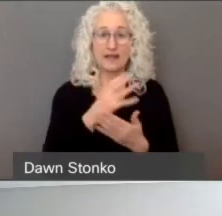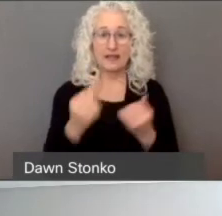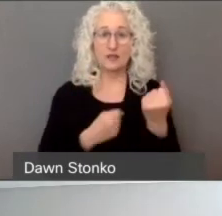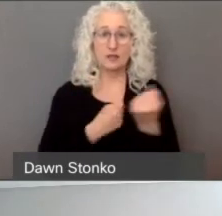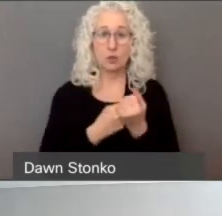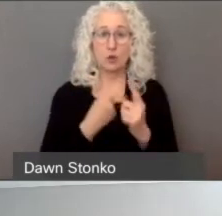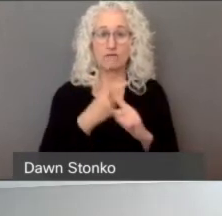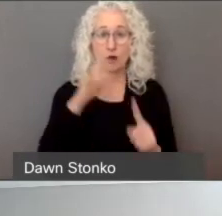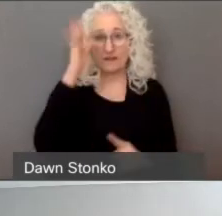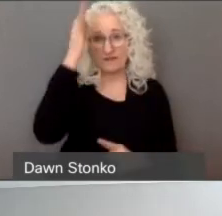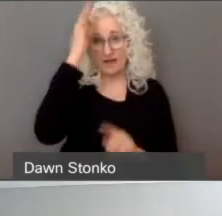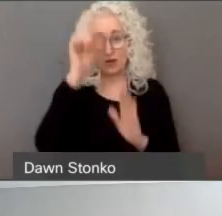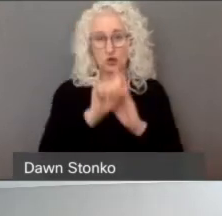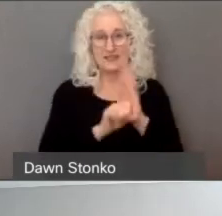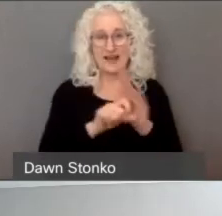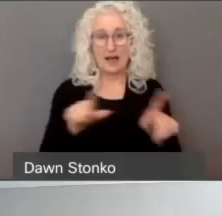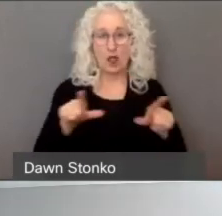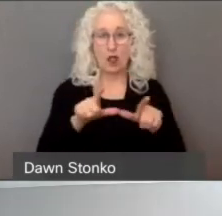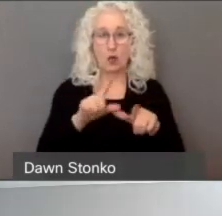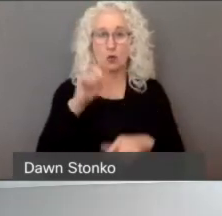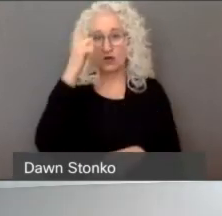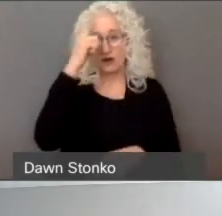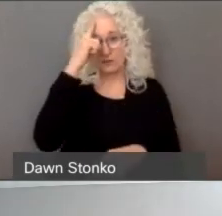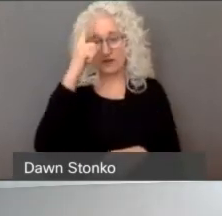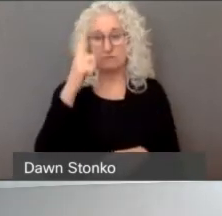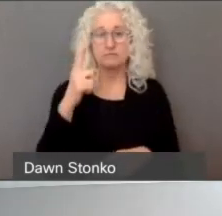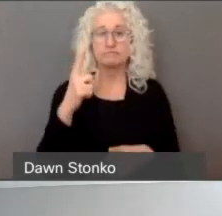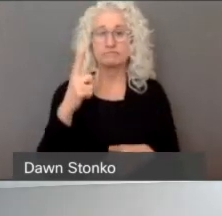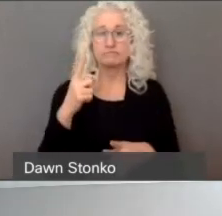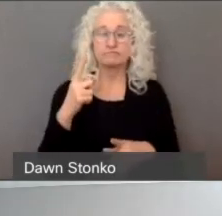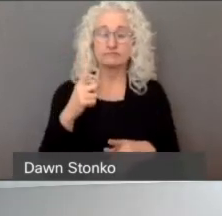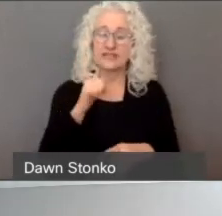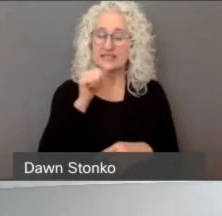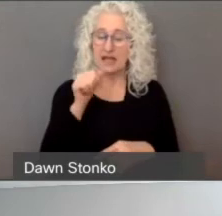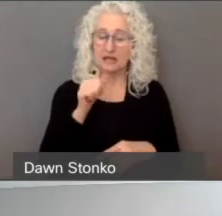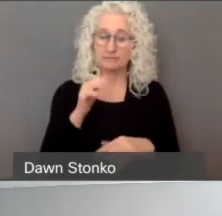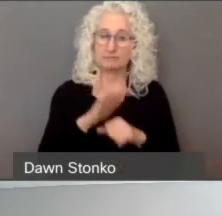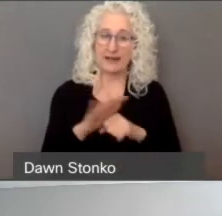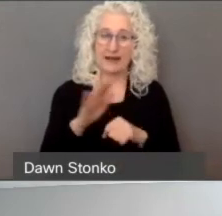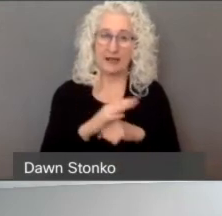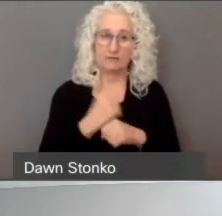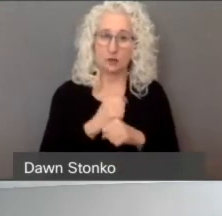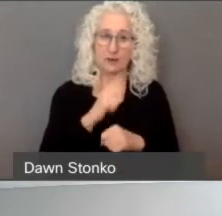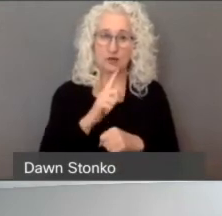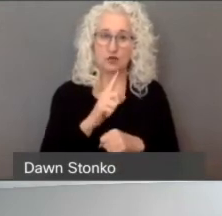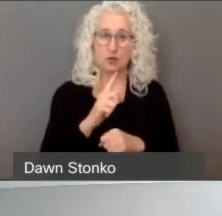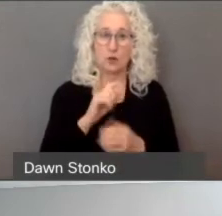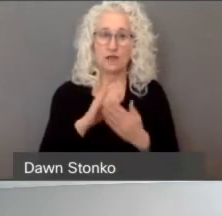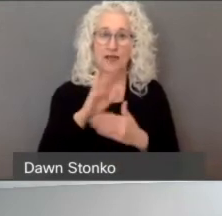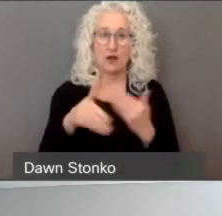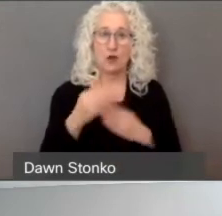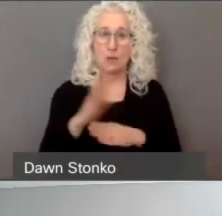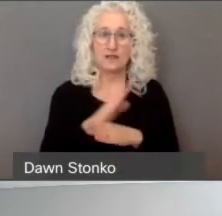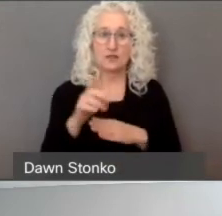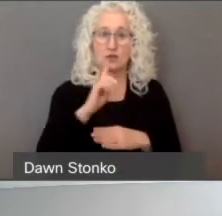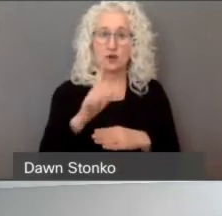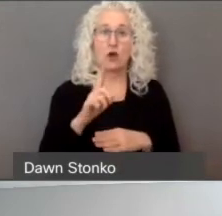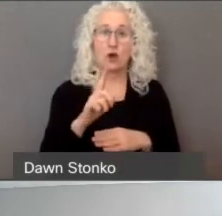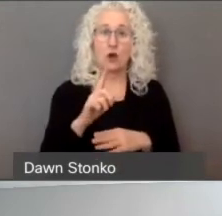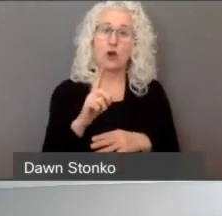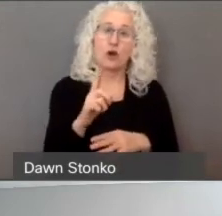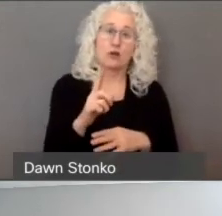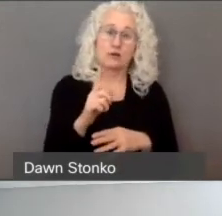the federal, state, or local government has been enough to ensure that all businesses are held